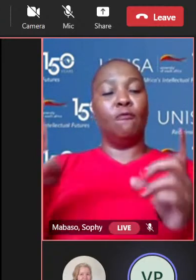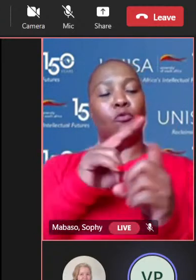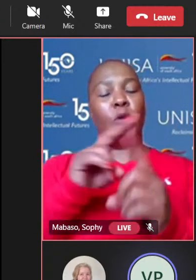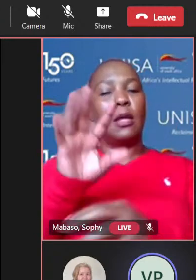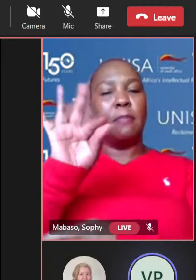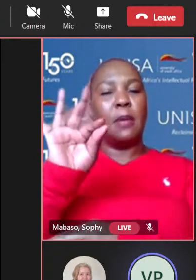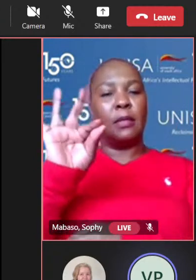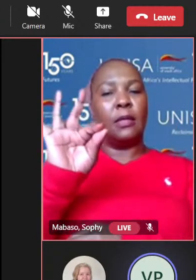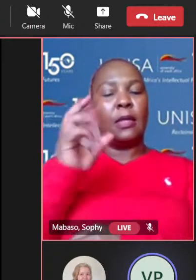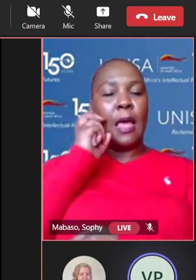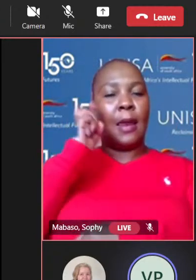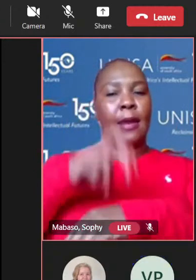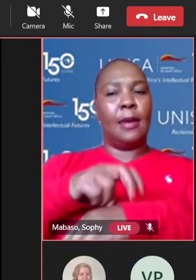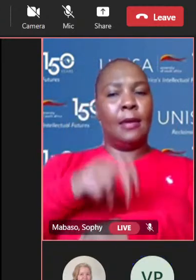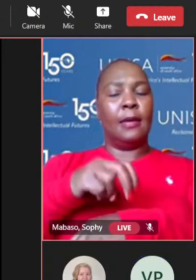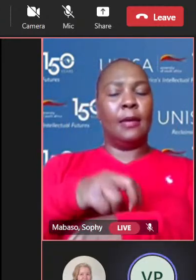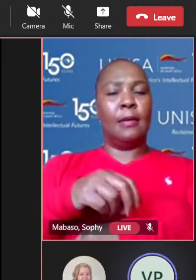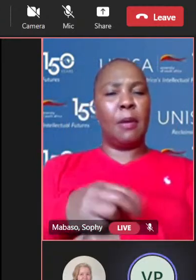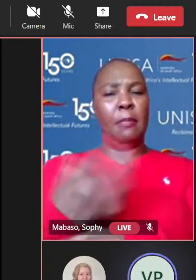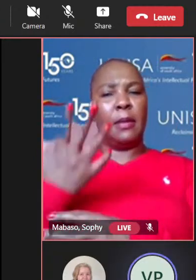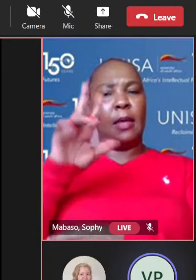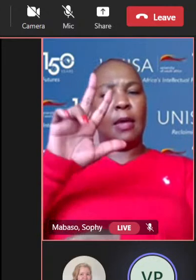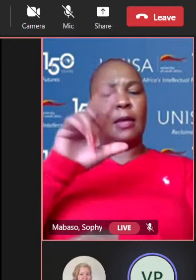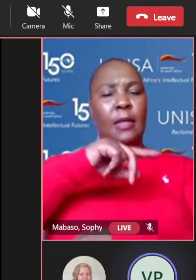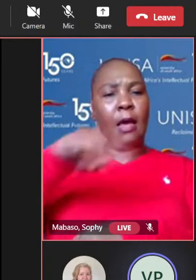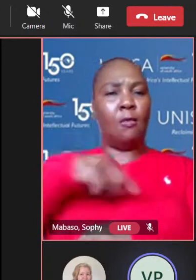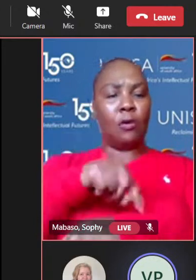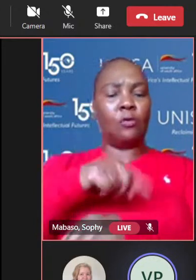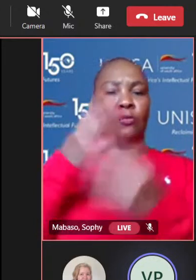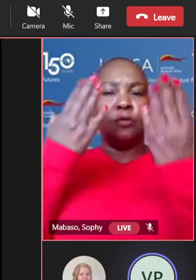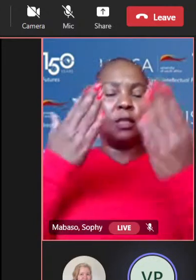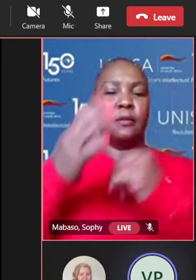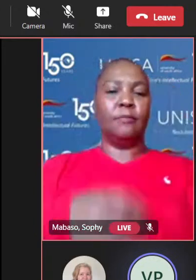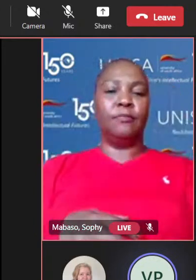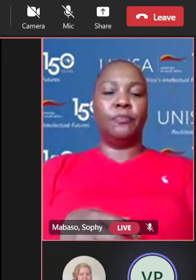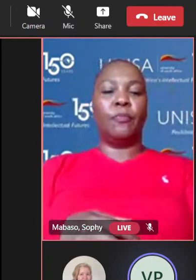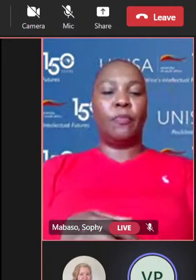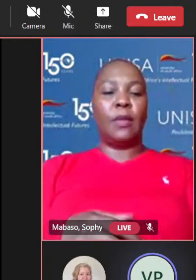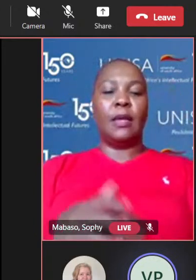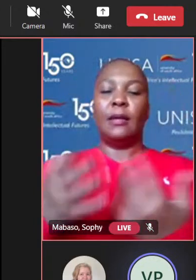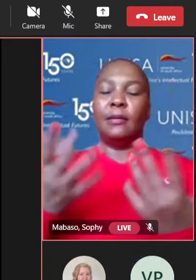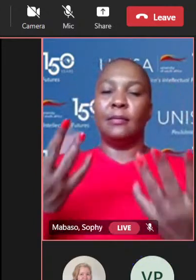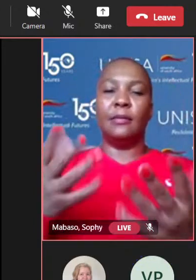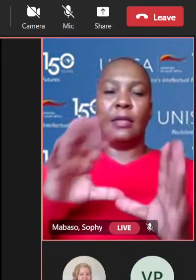8 hours here of study. Okay, and then other stuff will be then